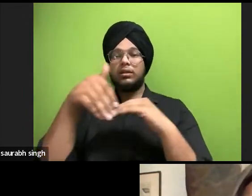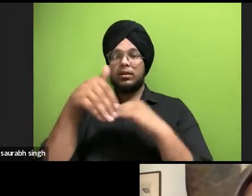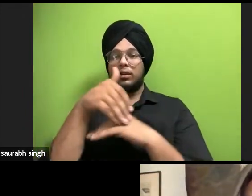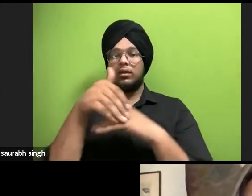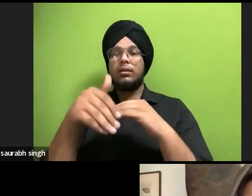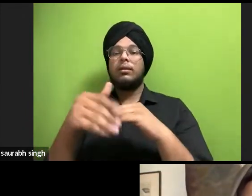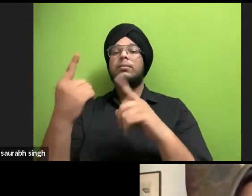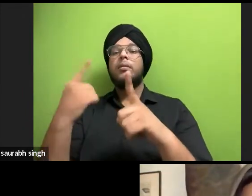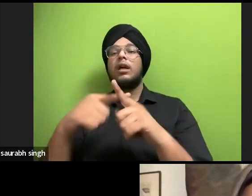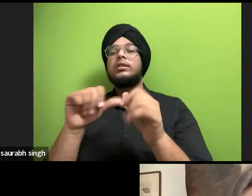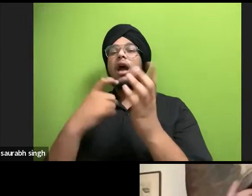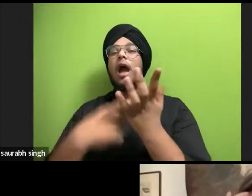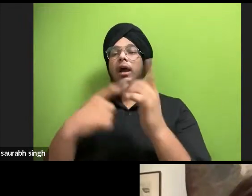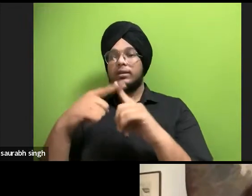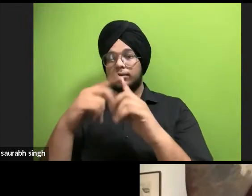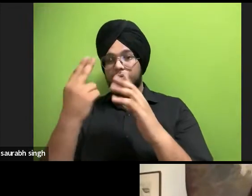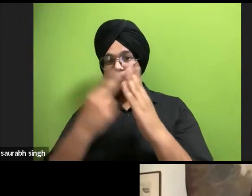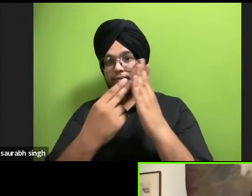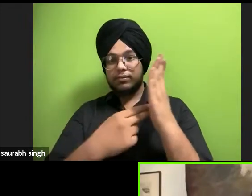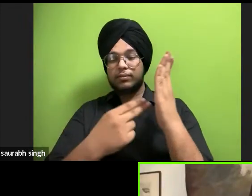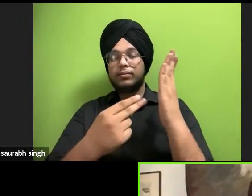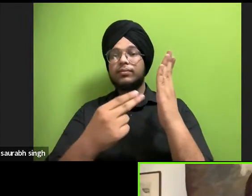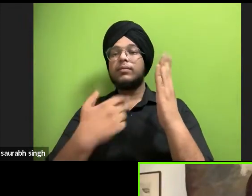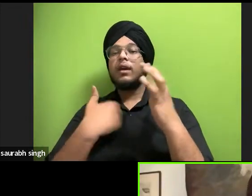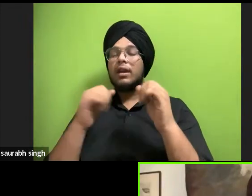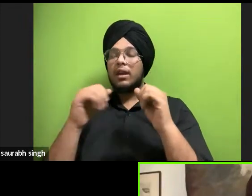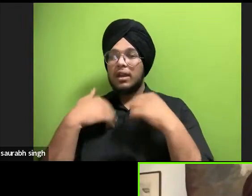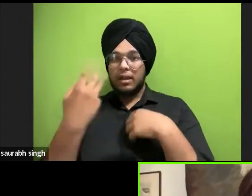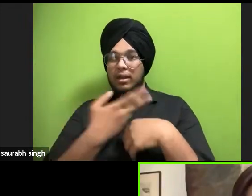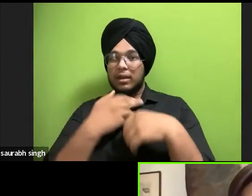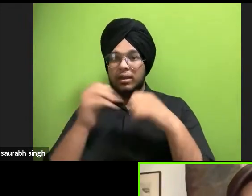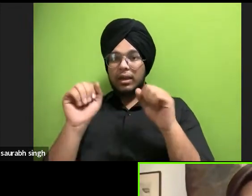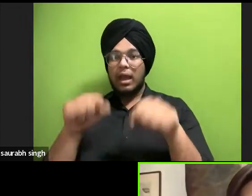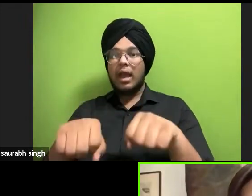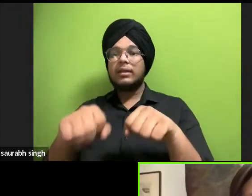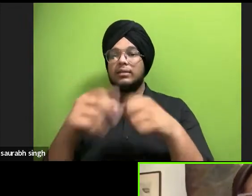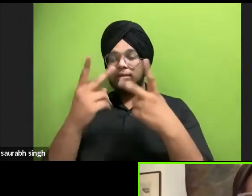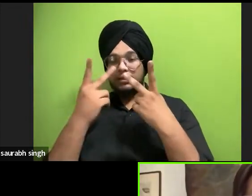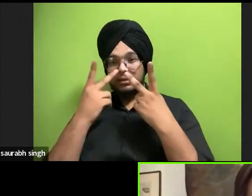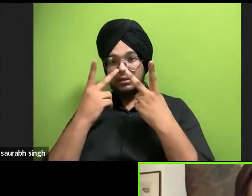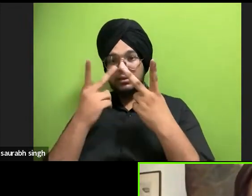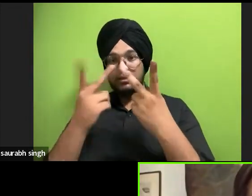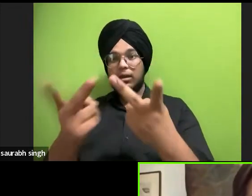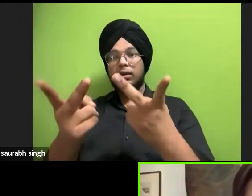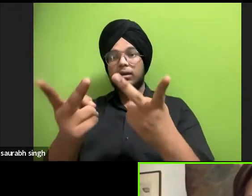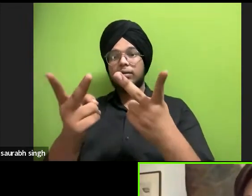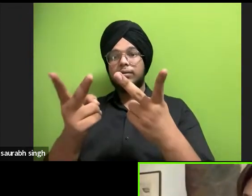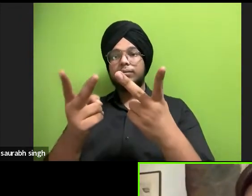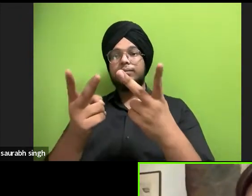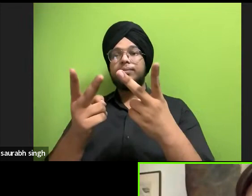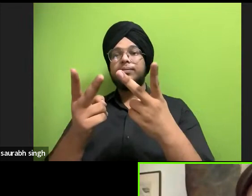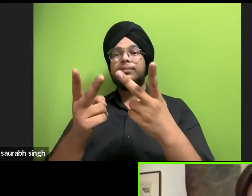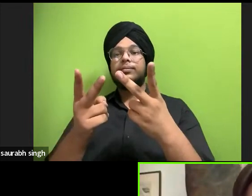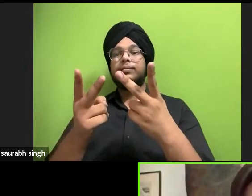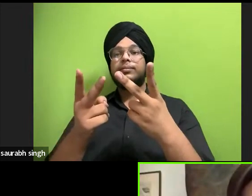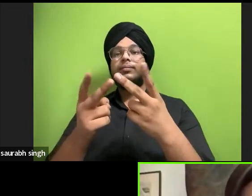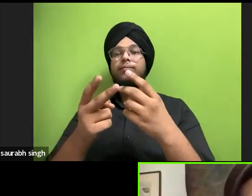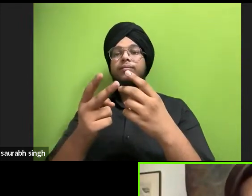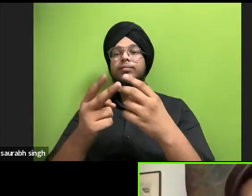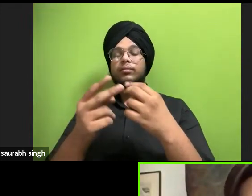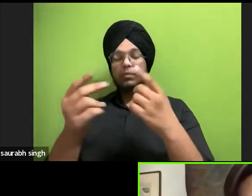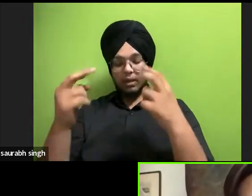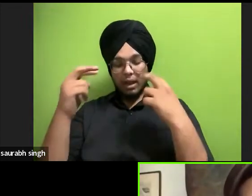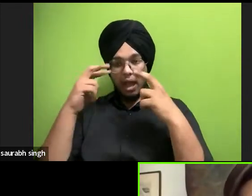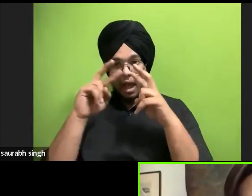and film and moving image, we can really amplify the interdisciplinary role of what